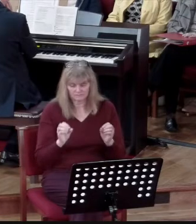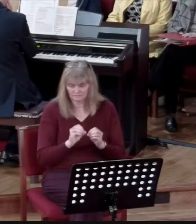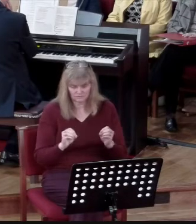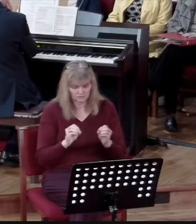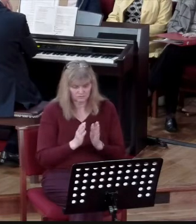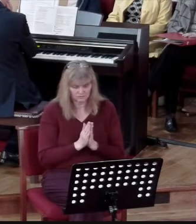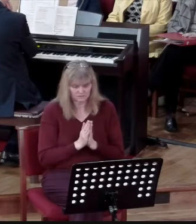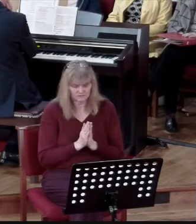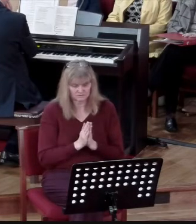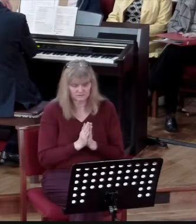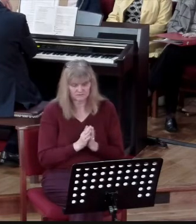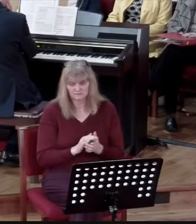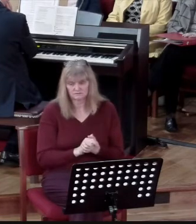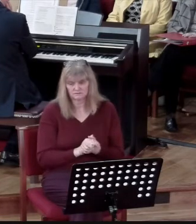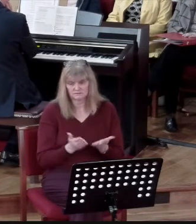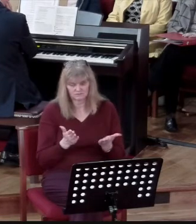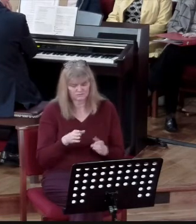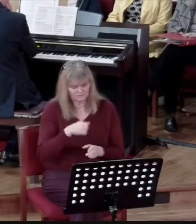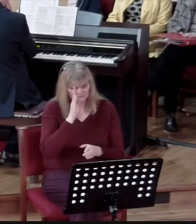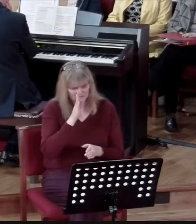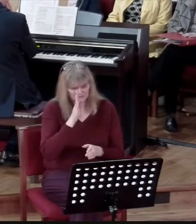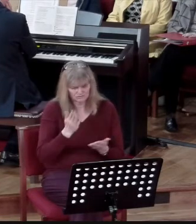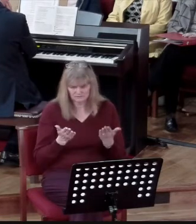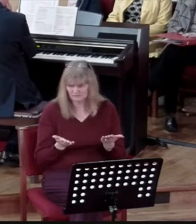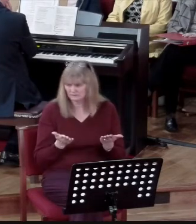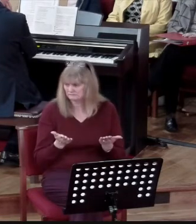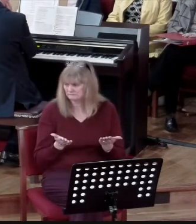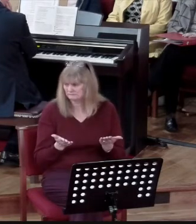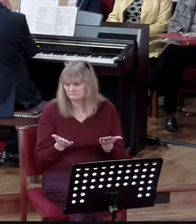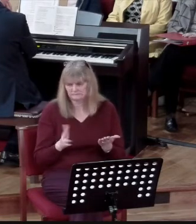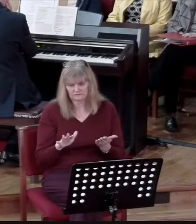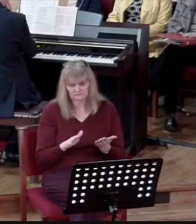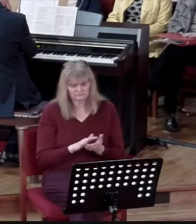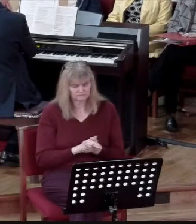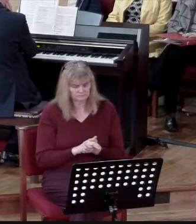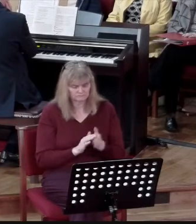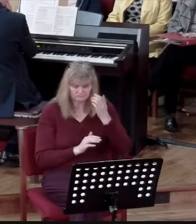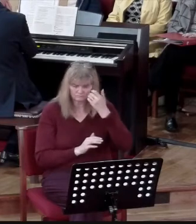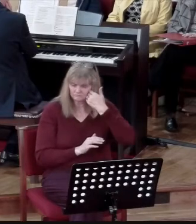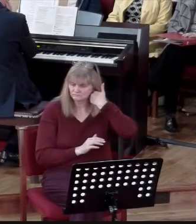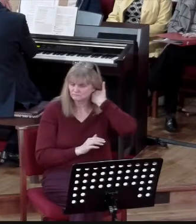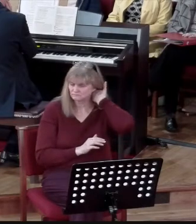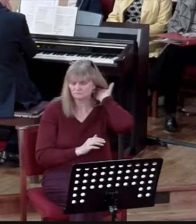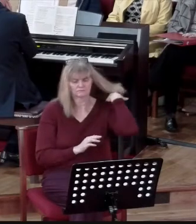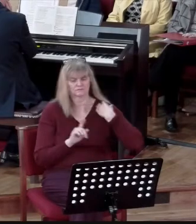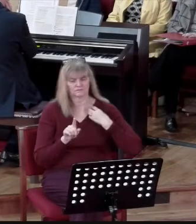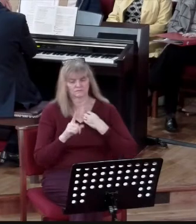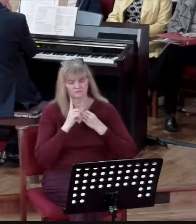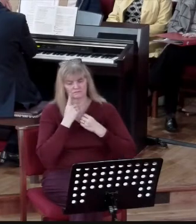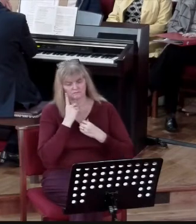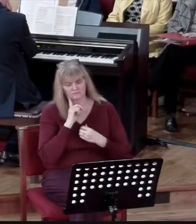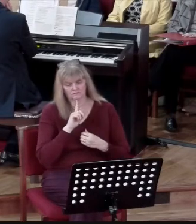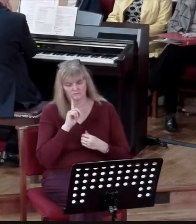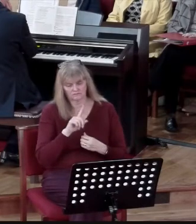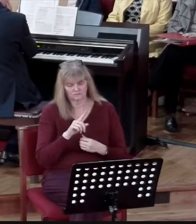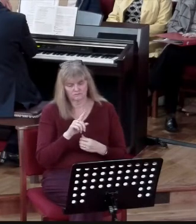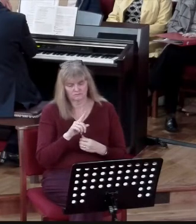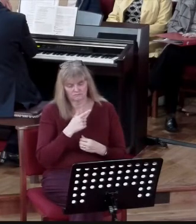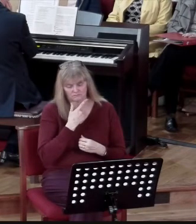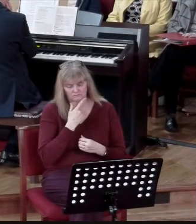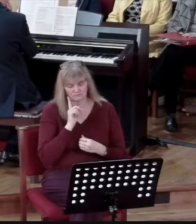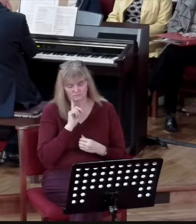today because it is just too dangerous, and we can hardly imagine that. And we think of this young girl, Sarah, on